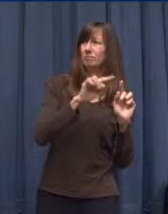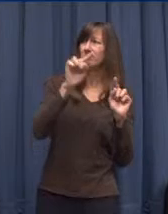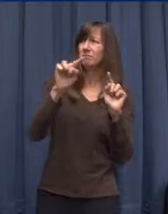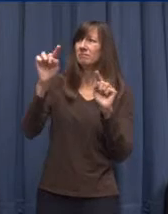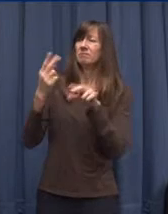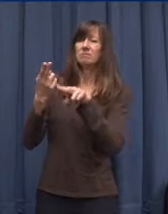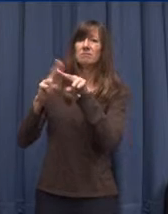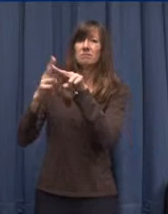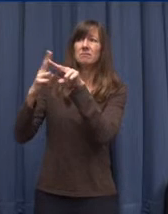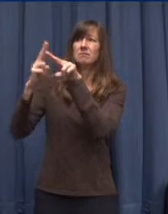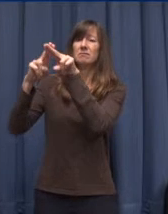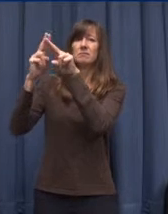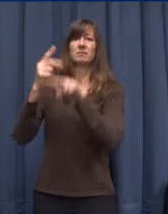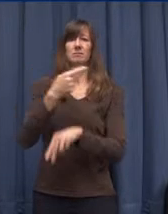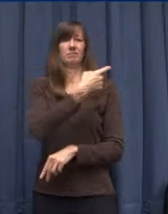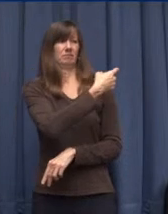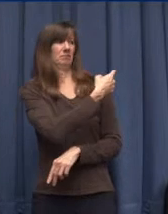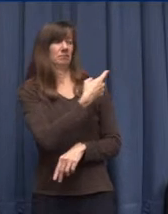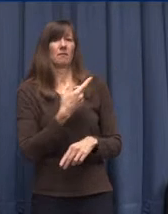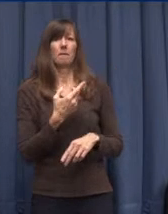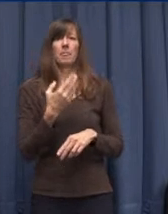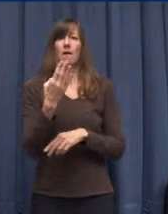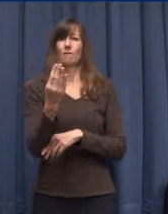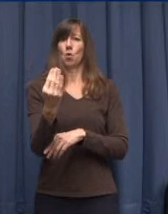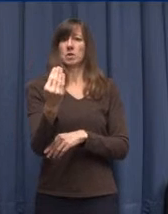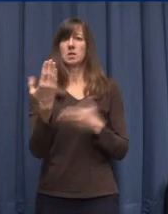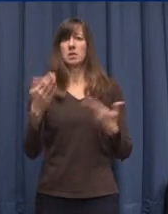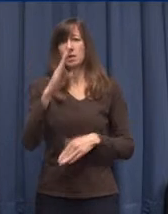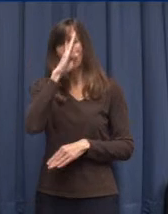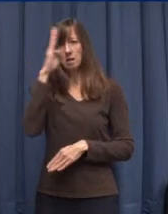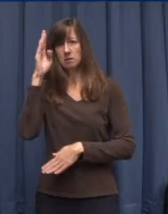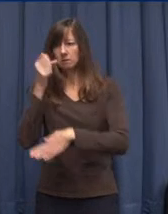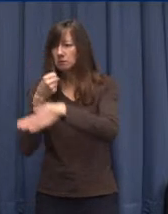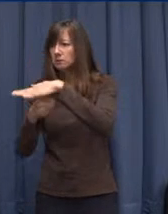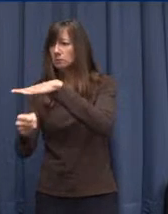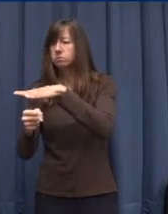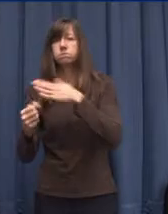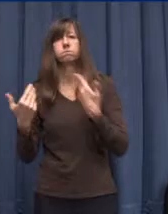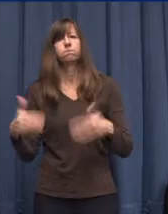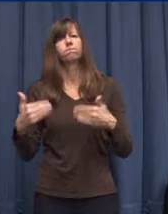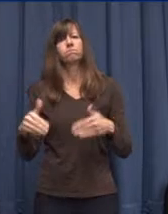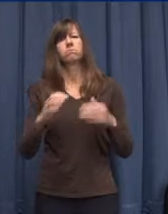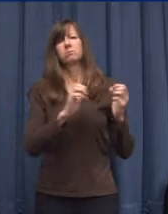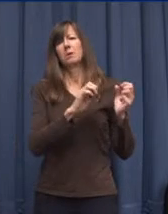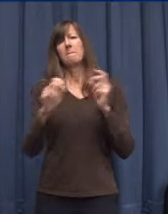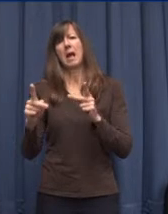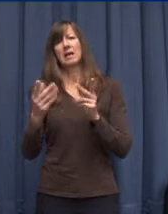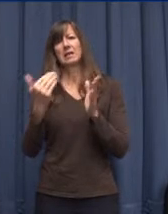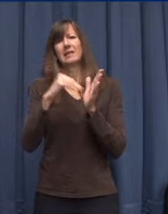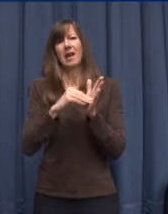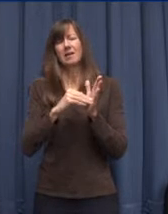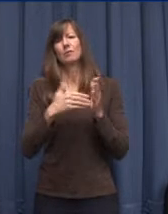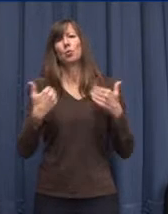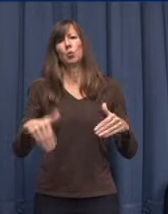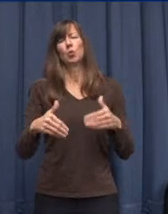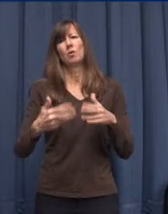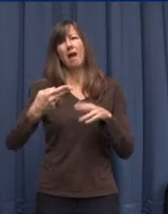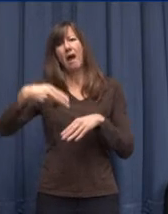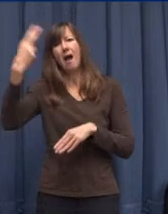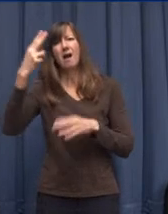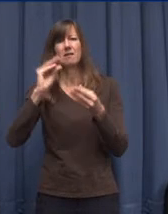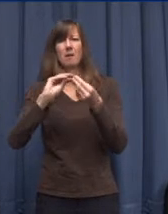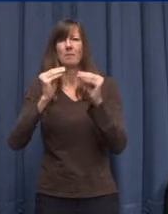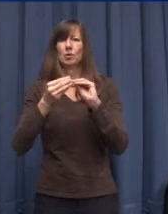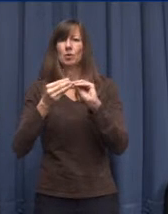hospitalized, continuing to get back to those high numbers that we saw towards the peak. We're not there yet, but we're